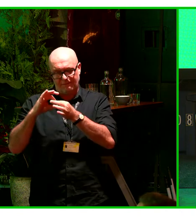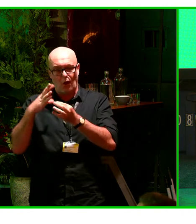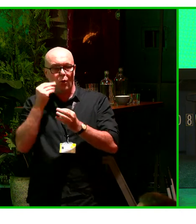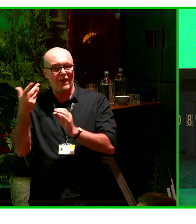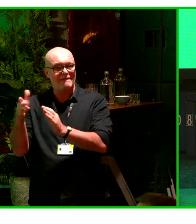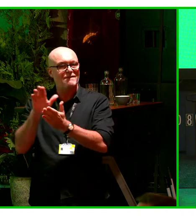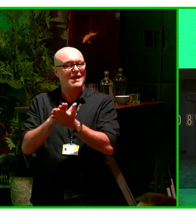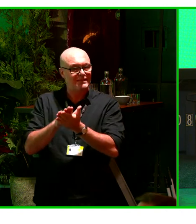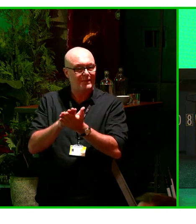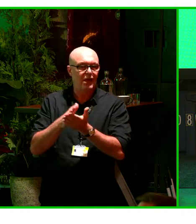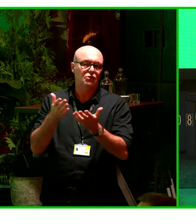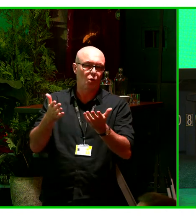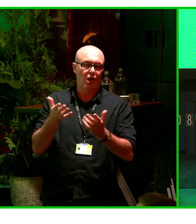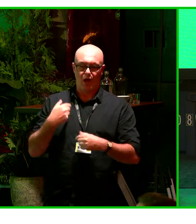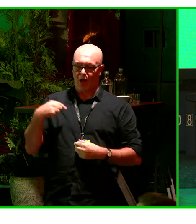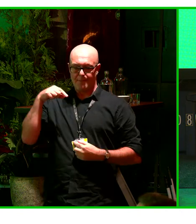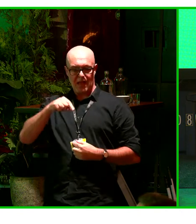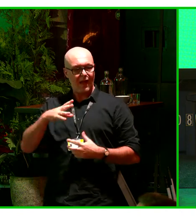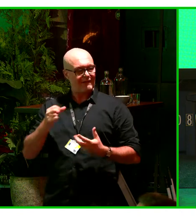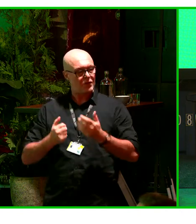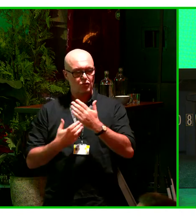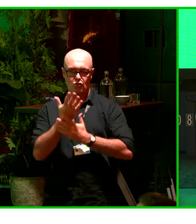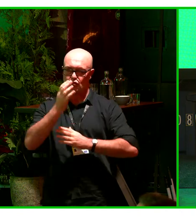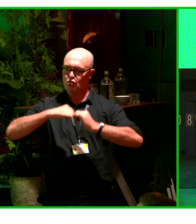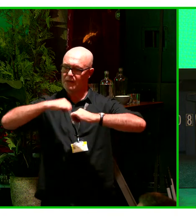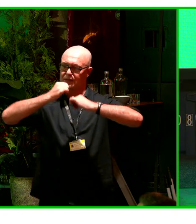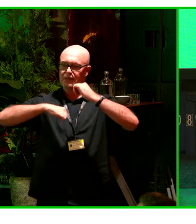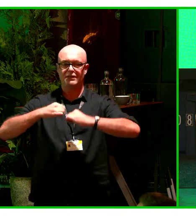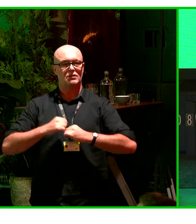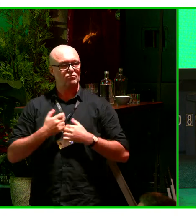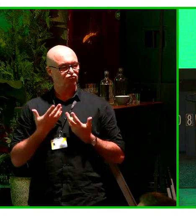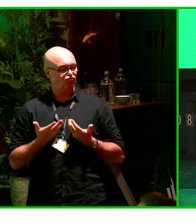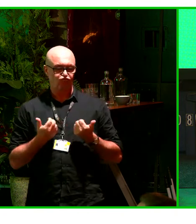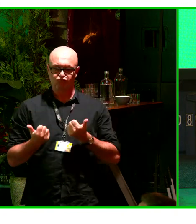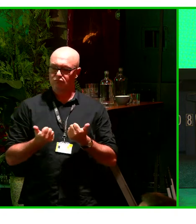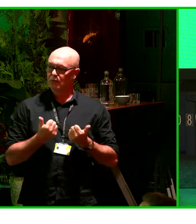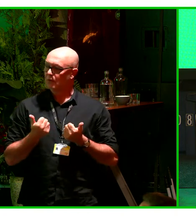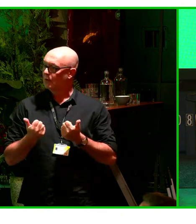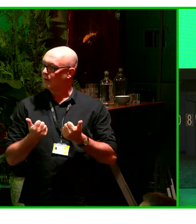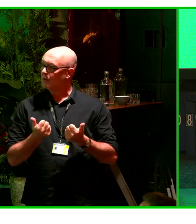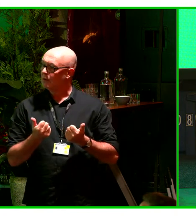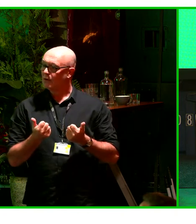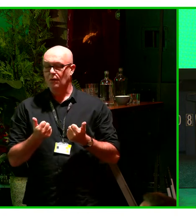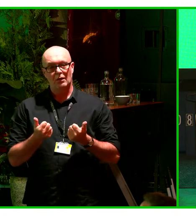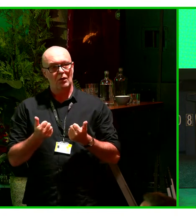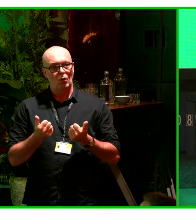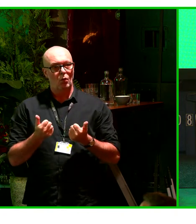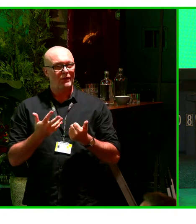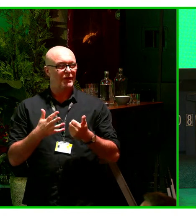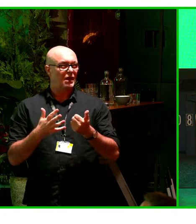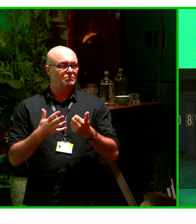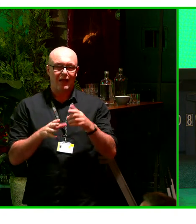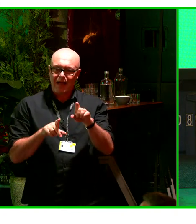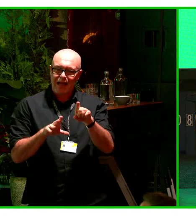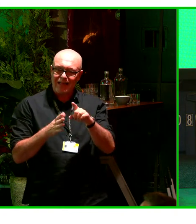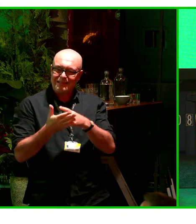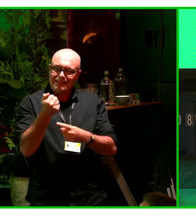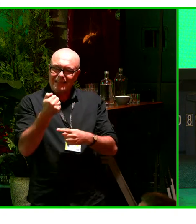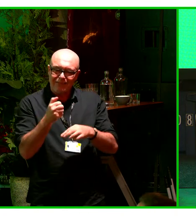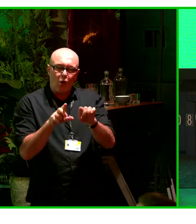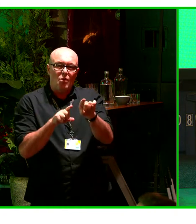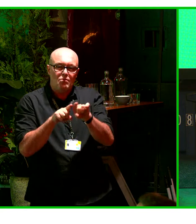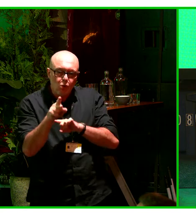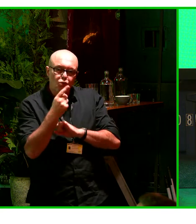am, I've got new buildings. So as a developer, we've optimized what we can do in the current